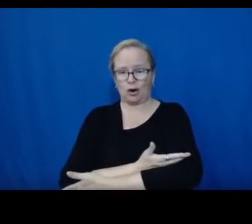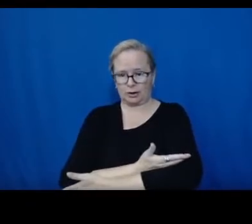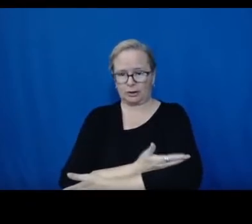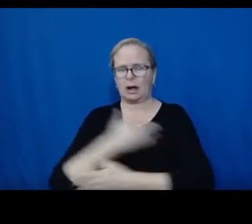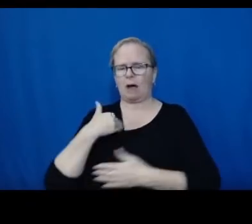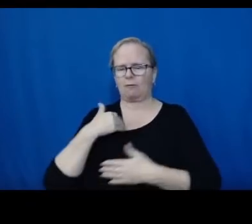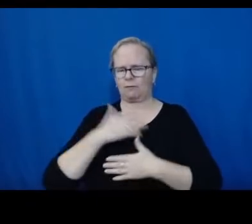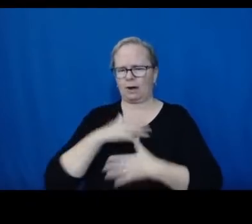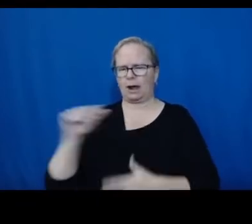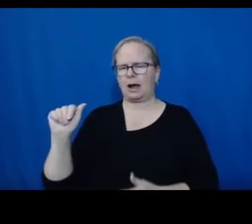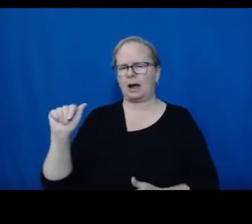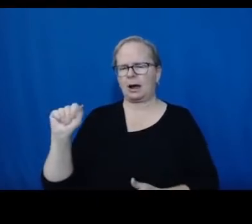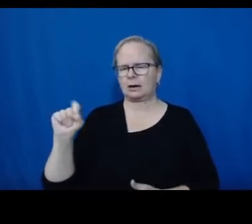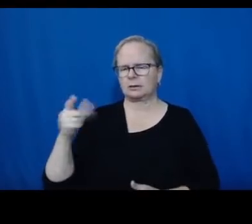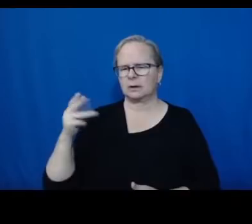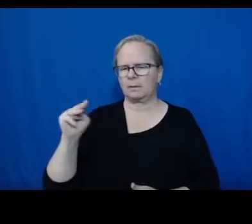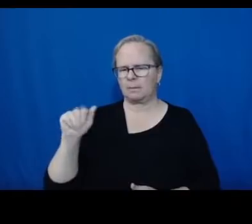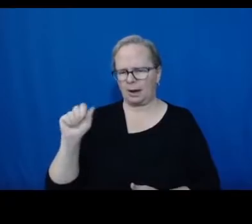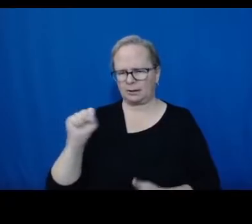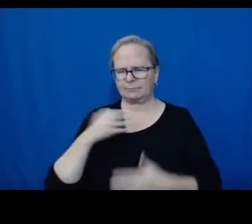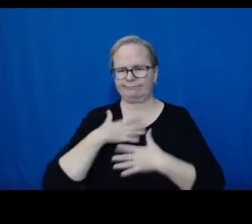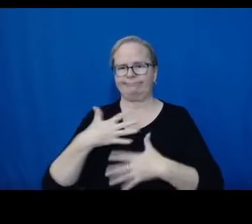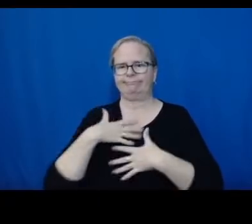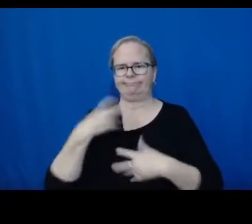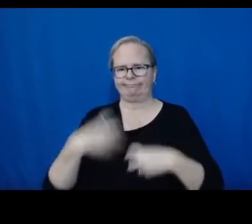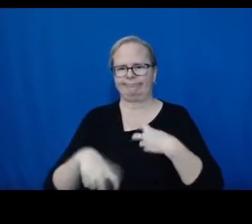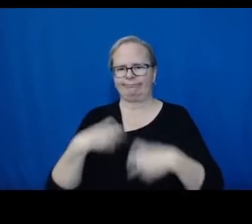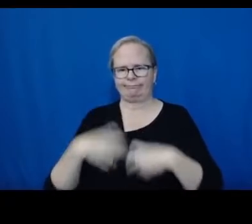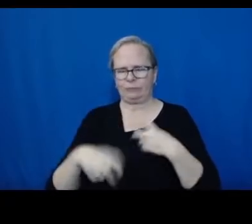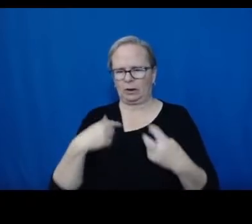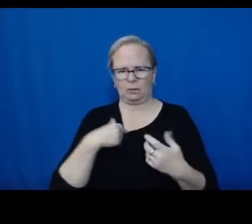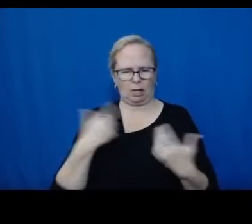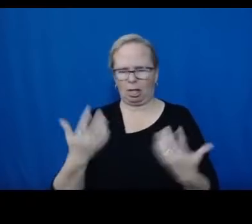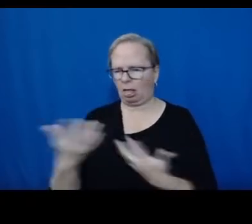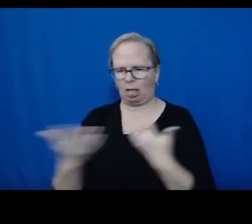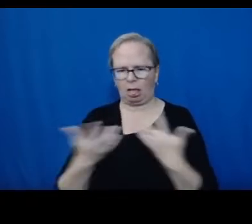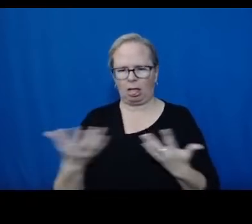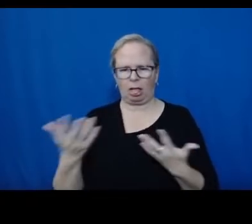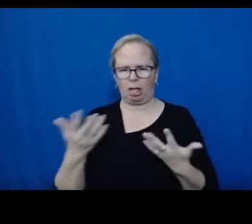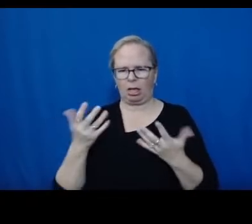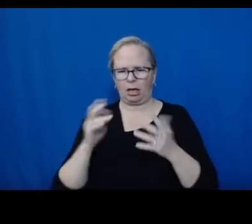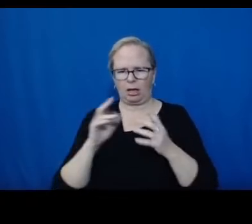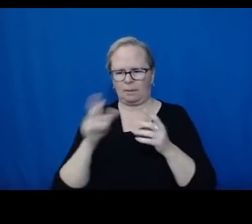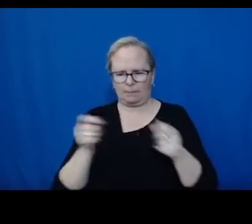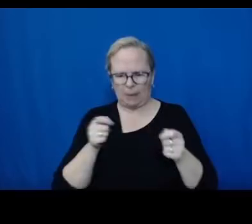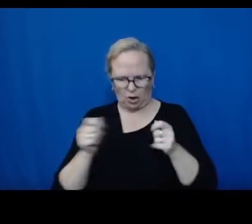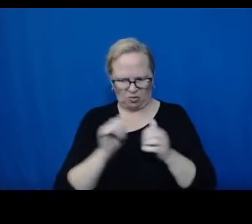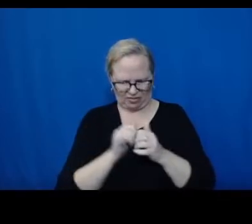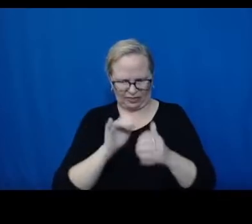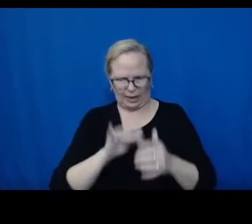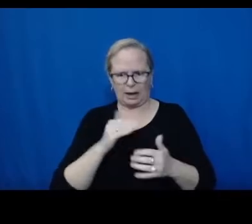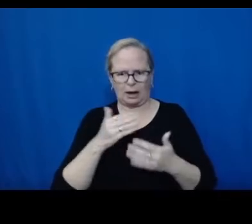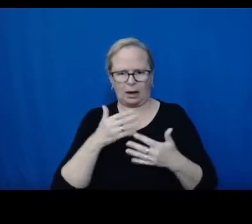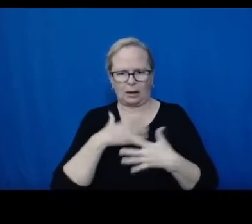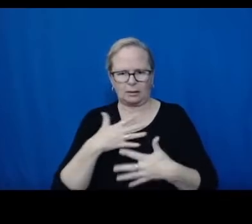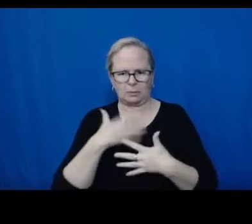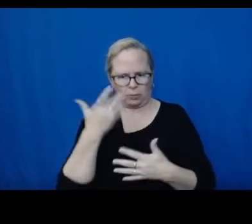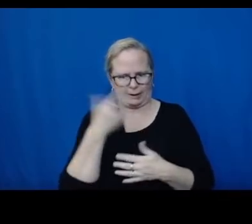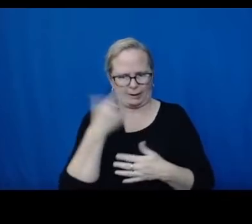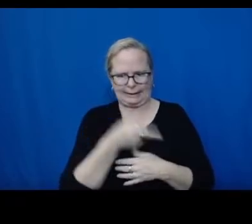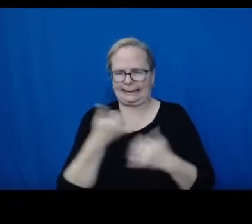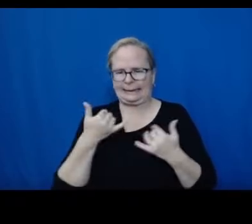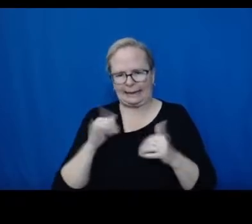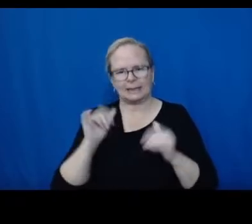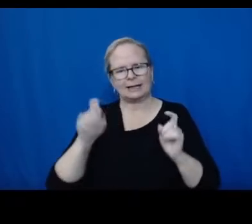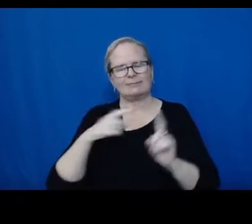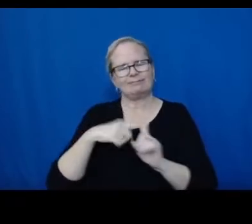asthma, and we were working through sort of how to put her in a context that was manageable so she could be